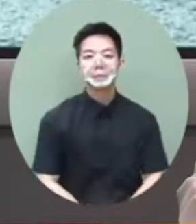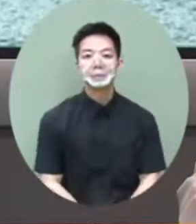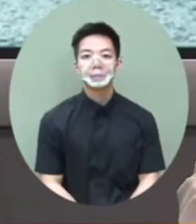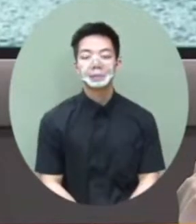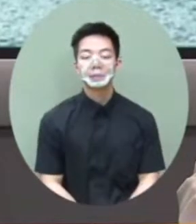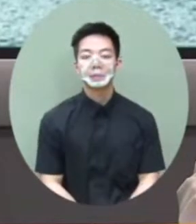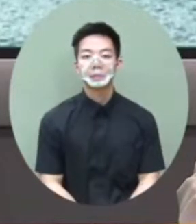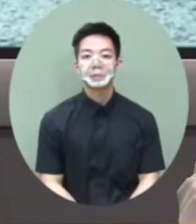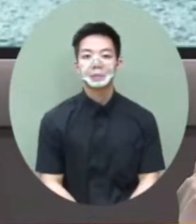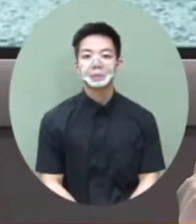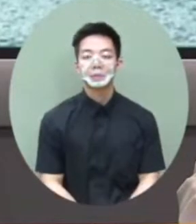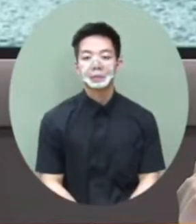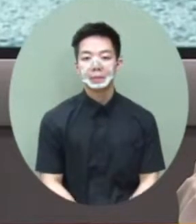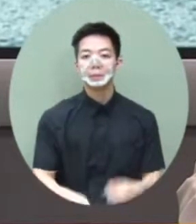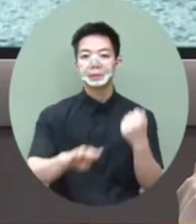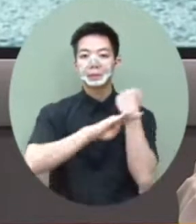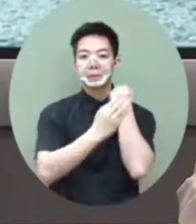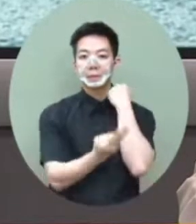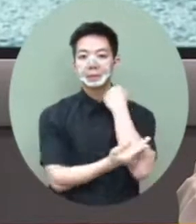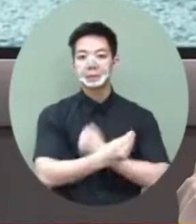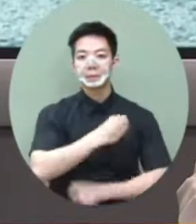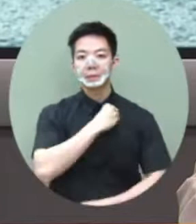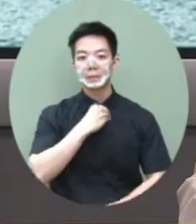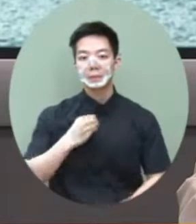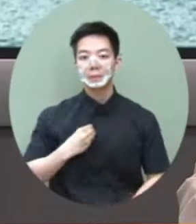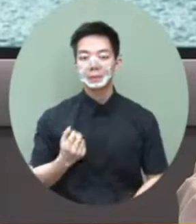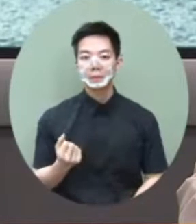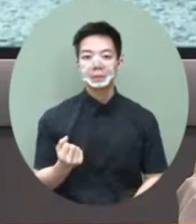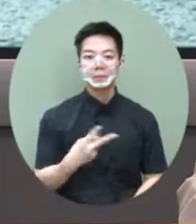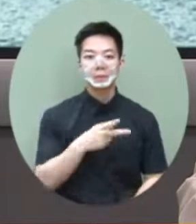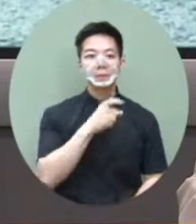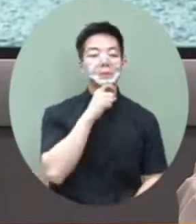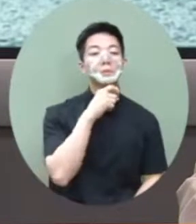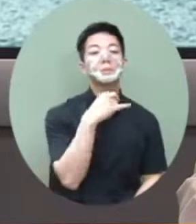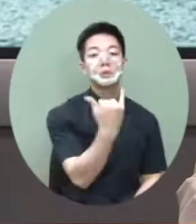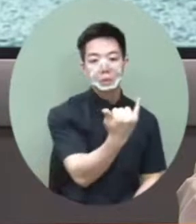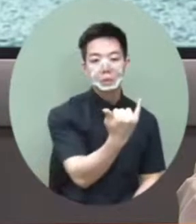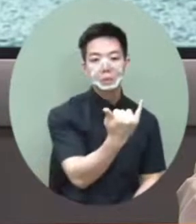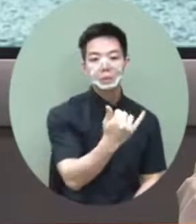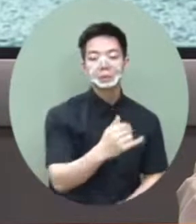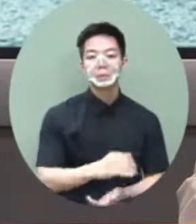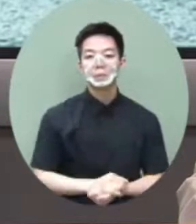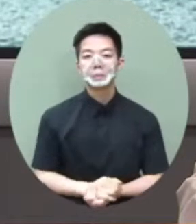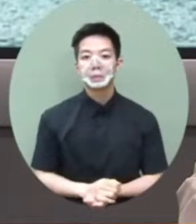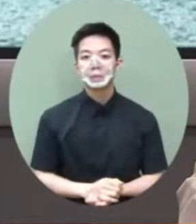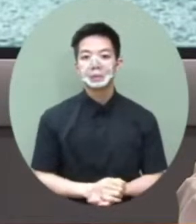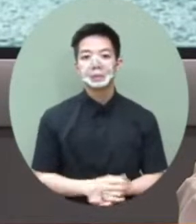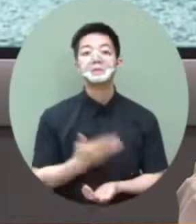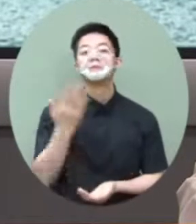were cases in the past 24 hours. In relation to